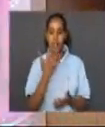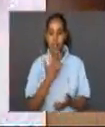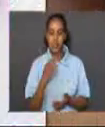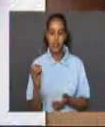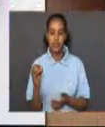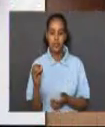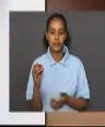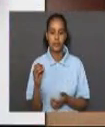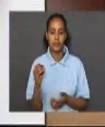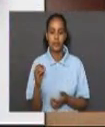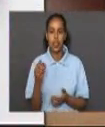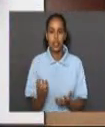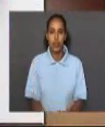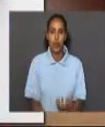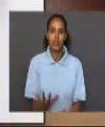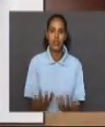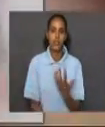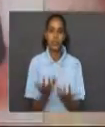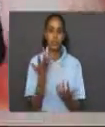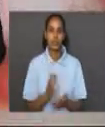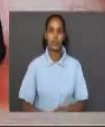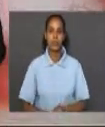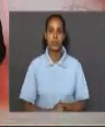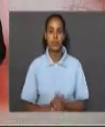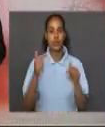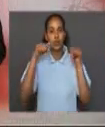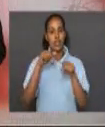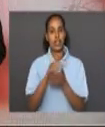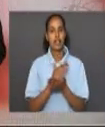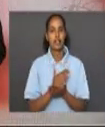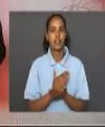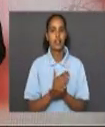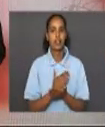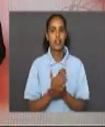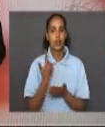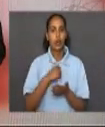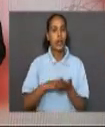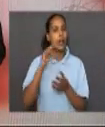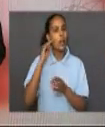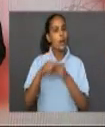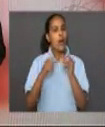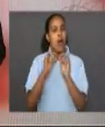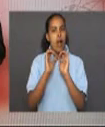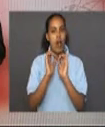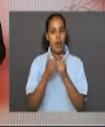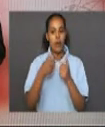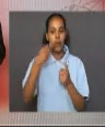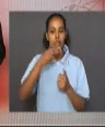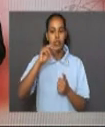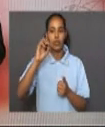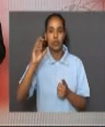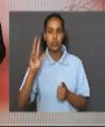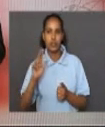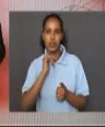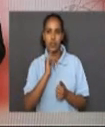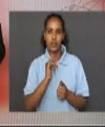dyes, and explosives. In today's lesson, we learned about how nitric